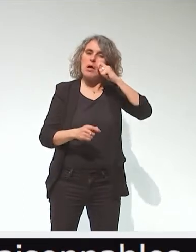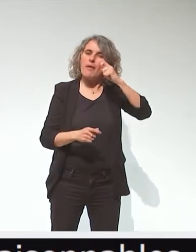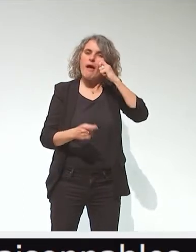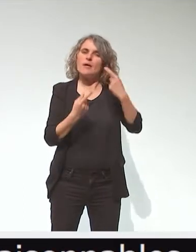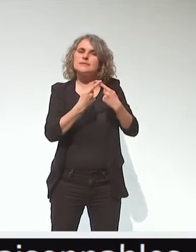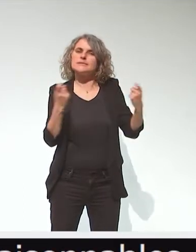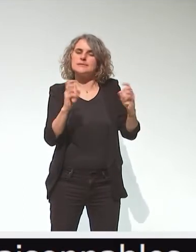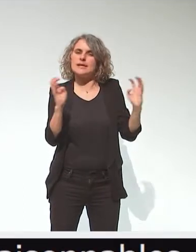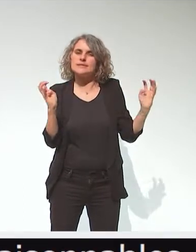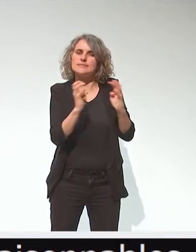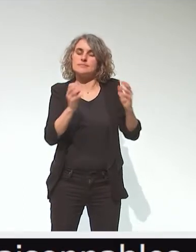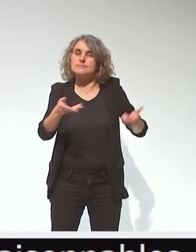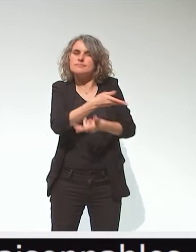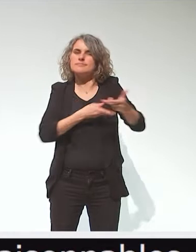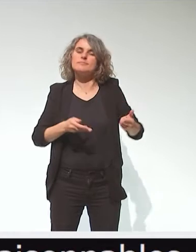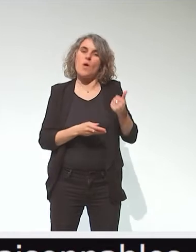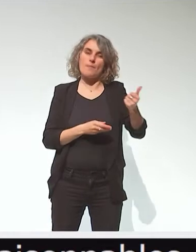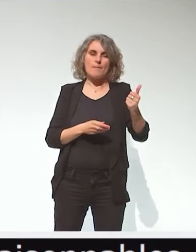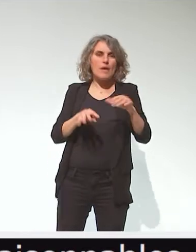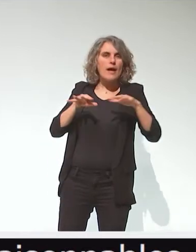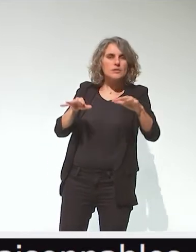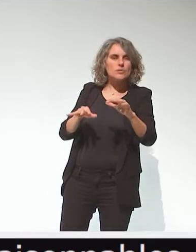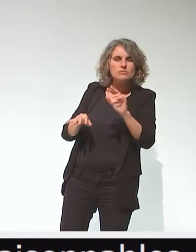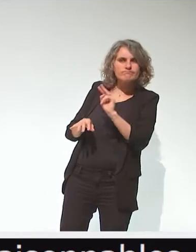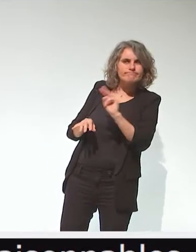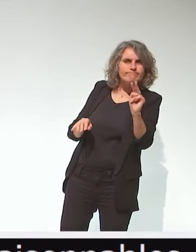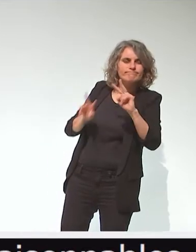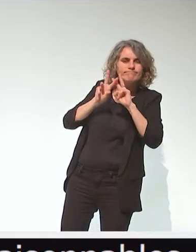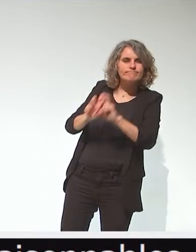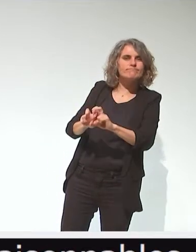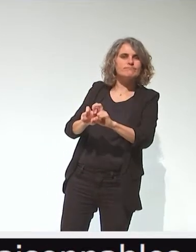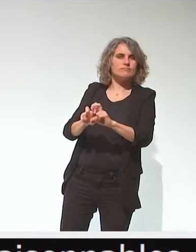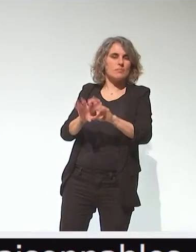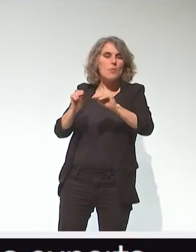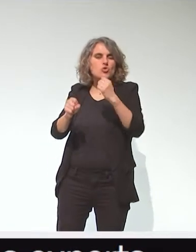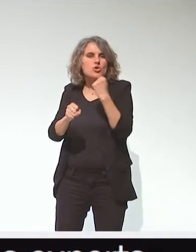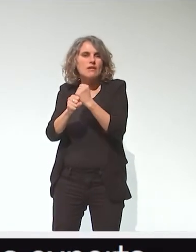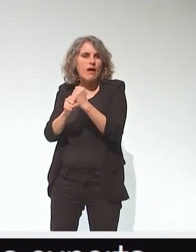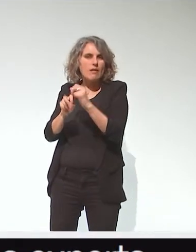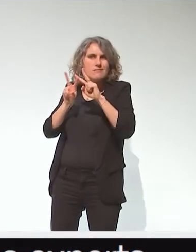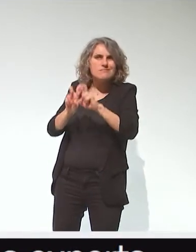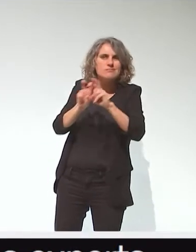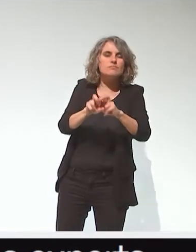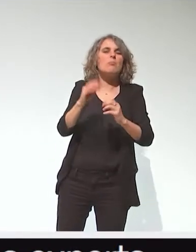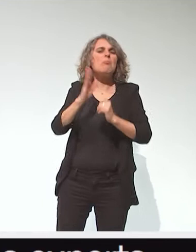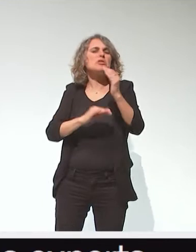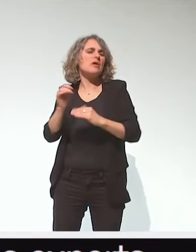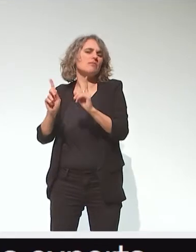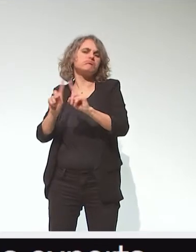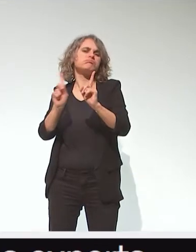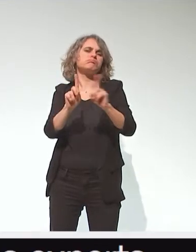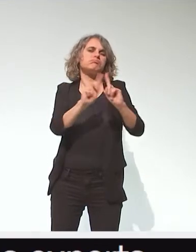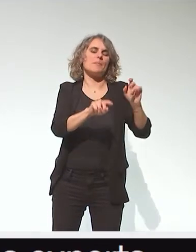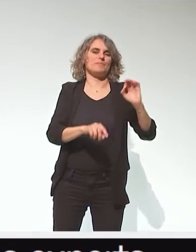the reasonable accommodation at work in different jobs involving all the relevant stakeholders. And in this respect, we